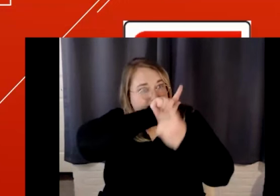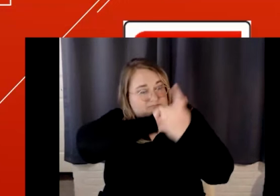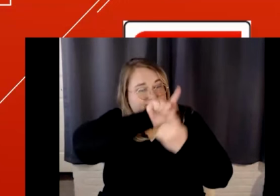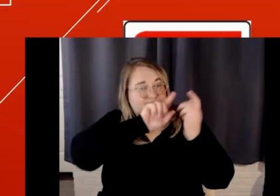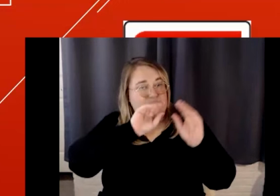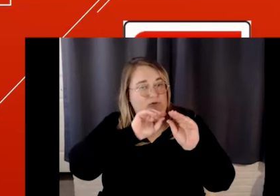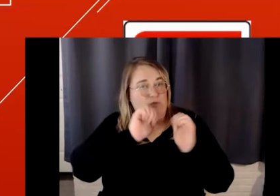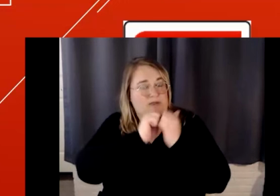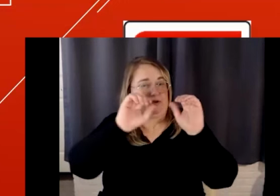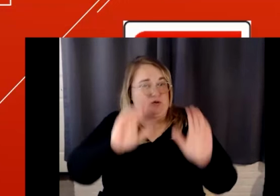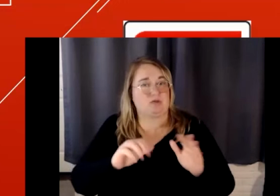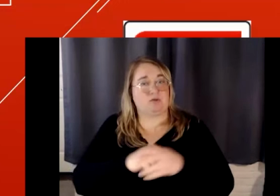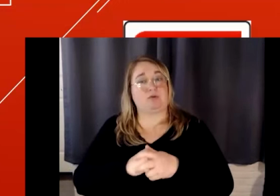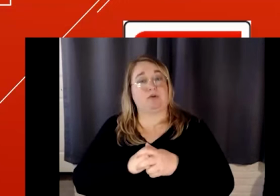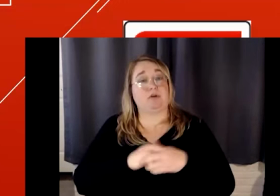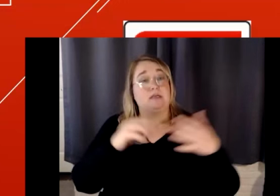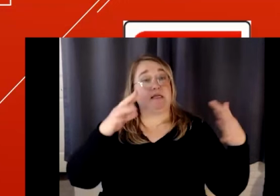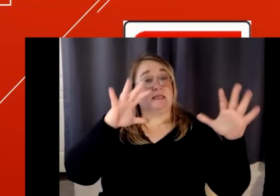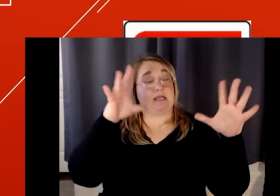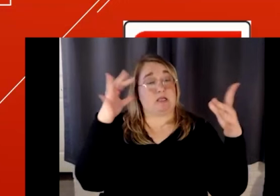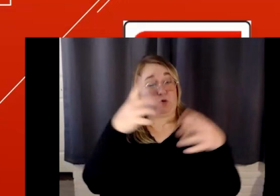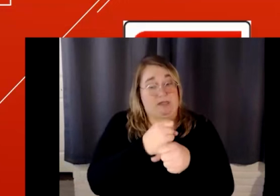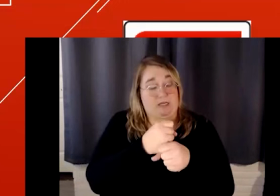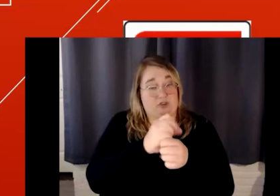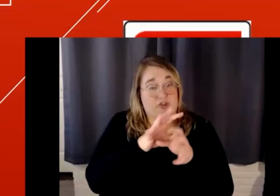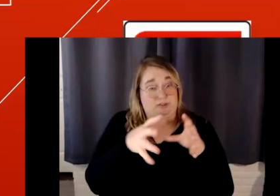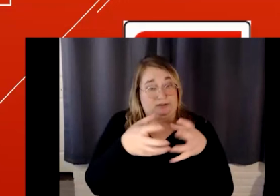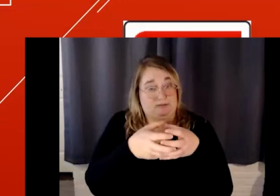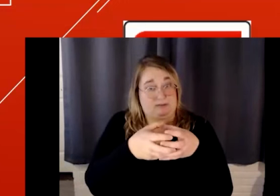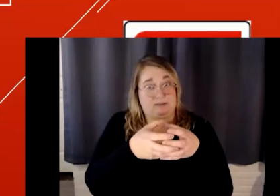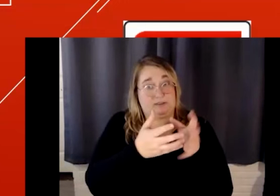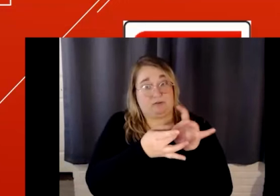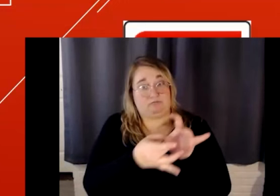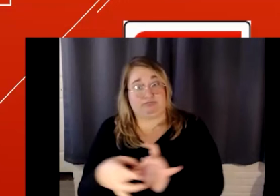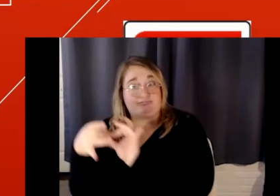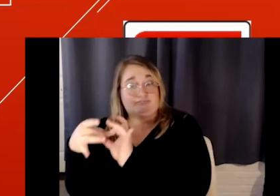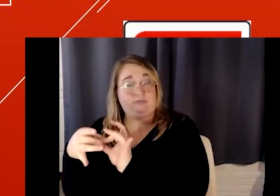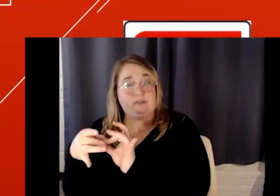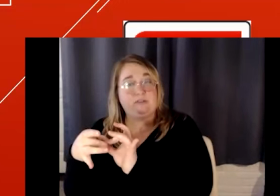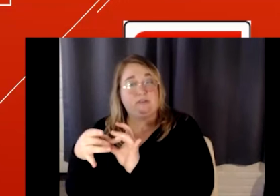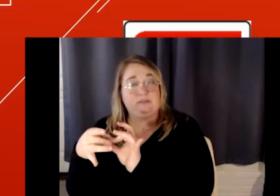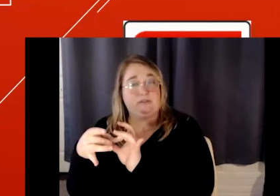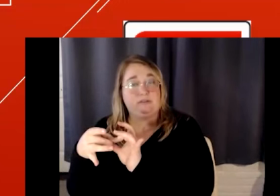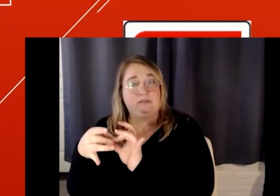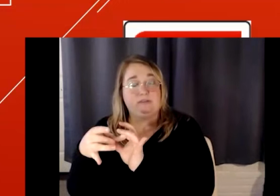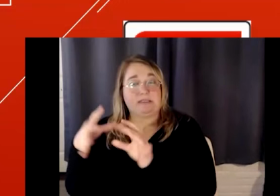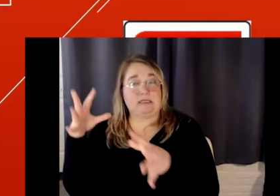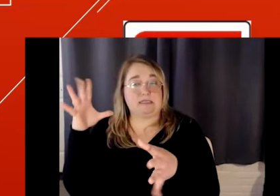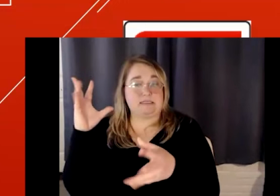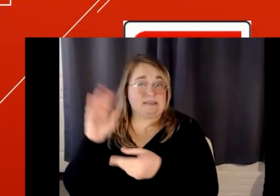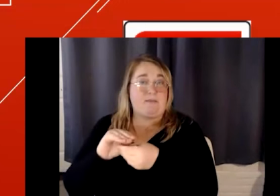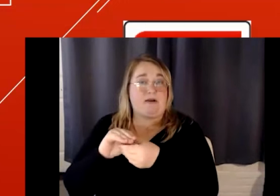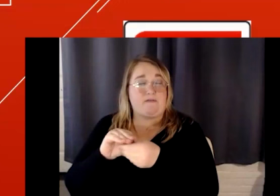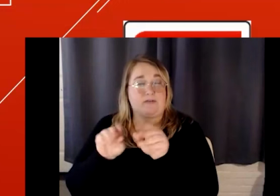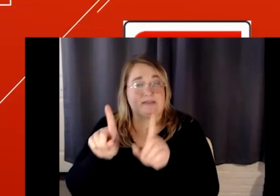The accumulation of those leads to be able to achieve the summative assessment. While they're getting ready for the summative assessment, they very likely have to